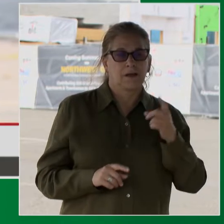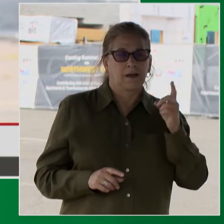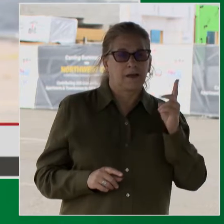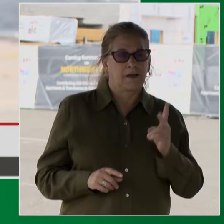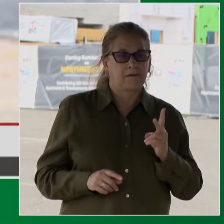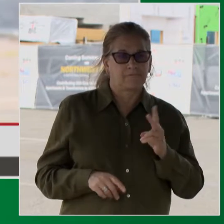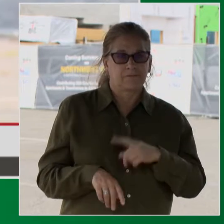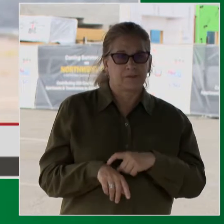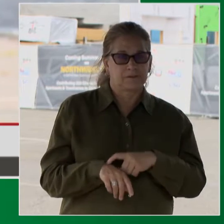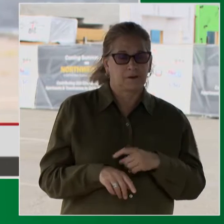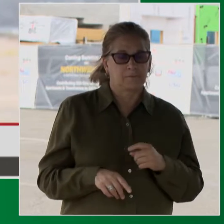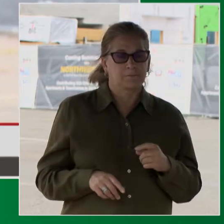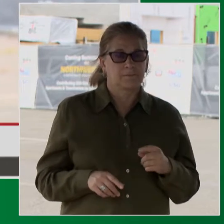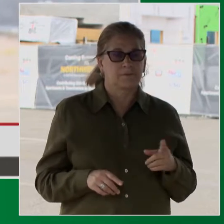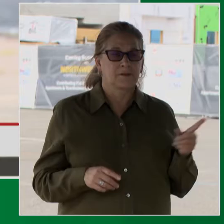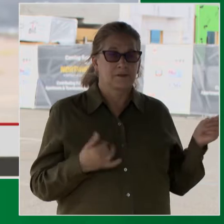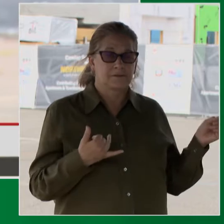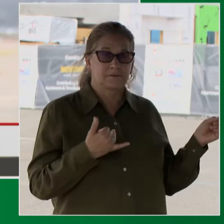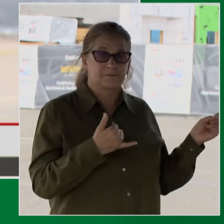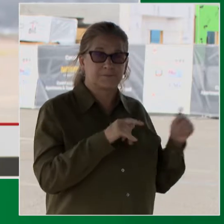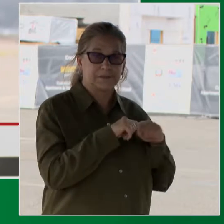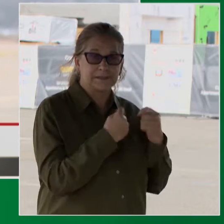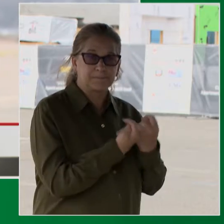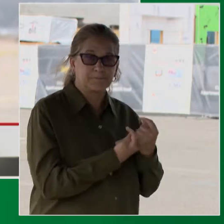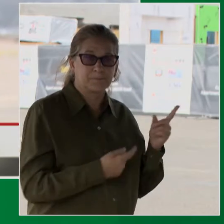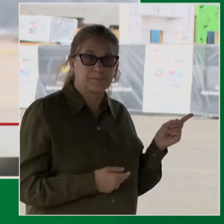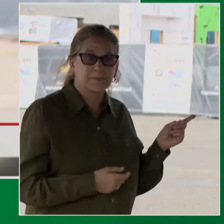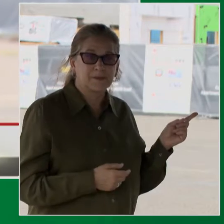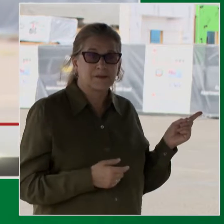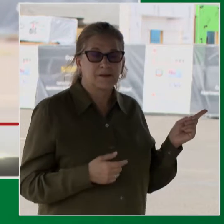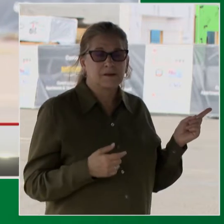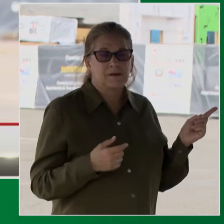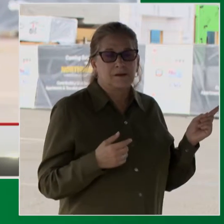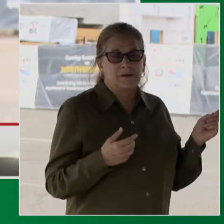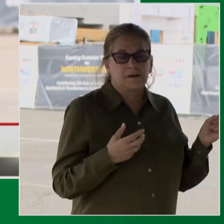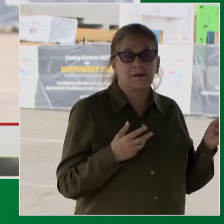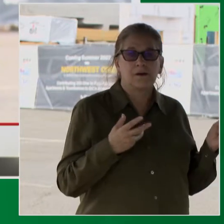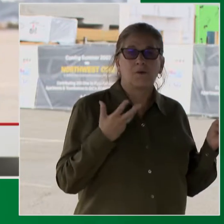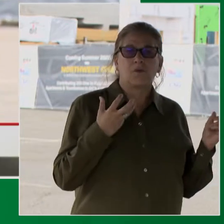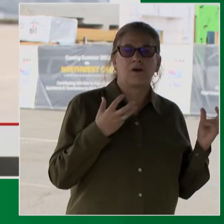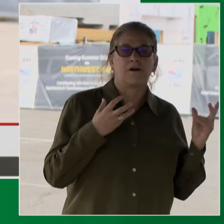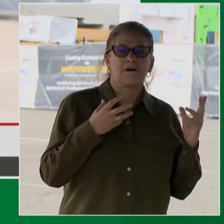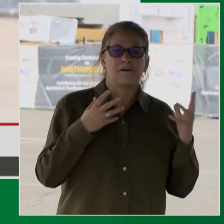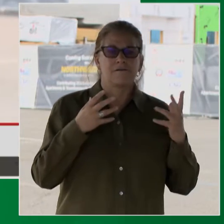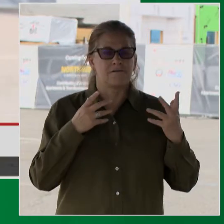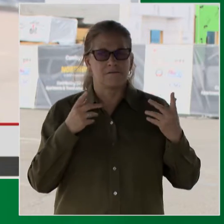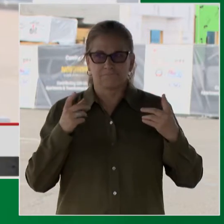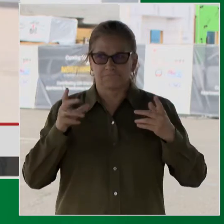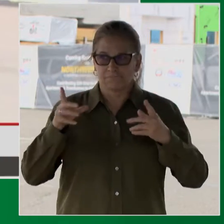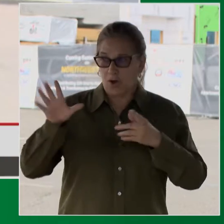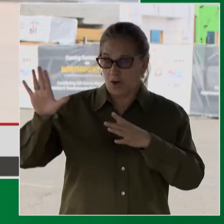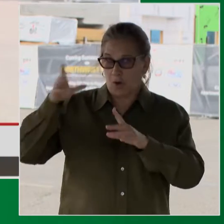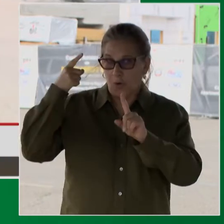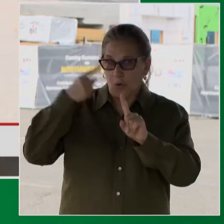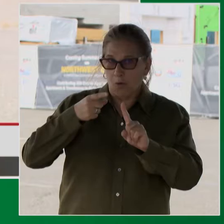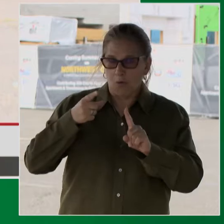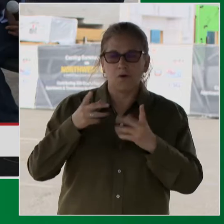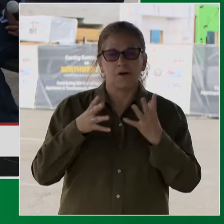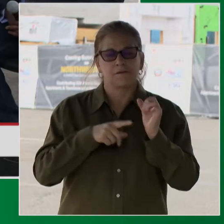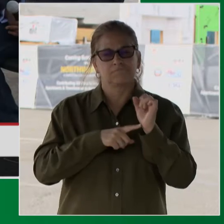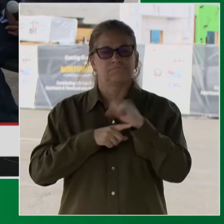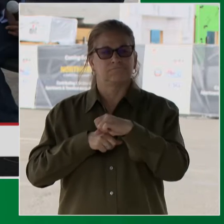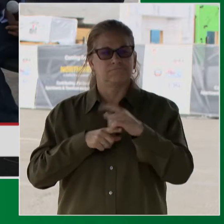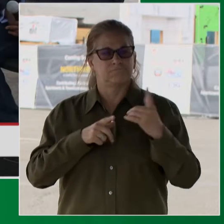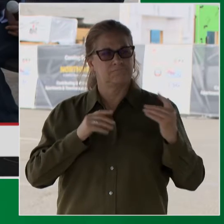make sure we not just meet, but exceed Mayor Bowser's goal. And so I'll start off with Sarosha Palwala, who's the Director of